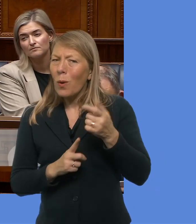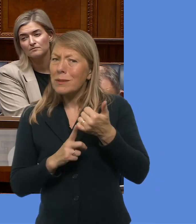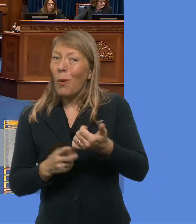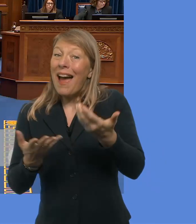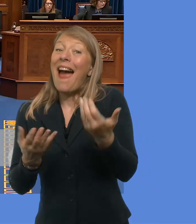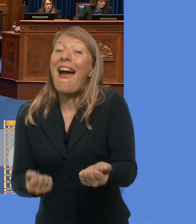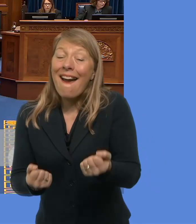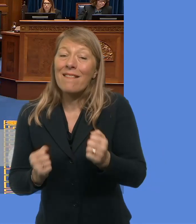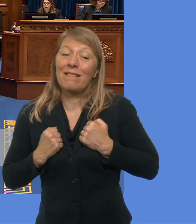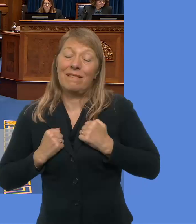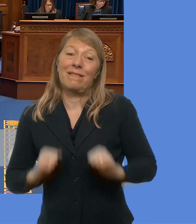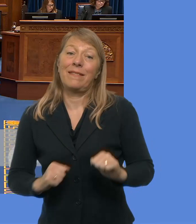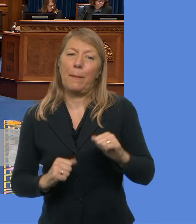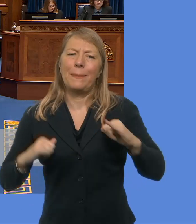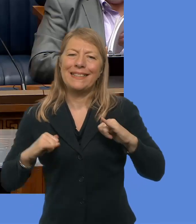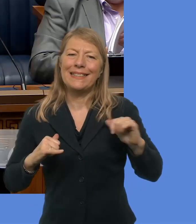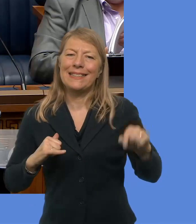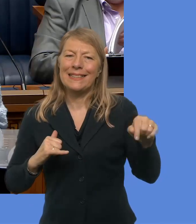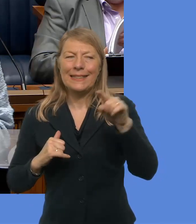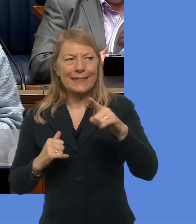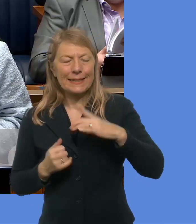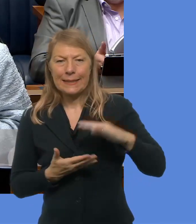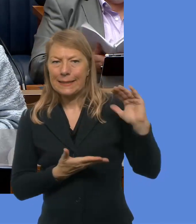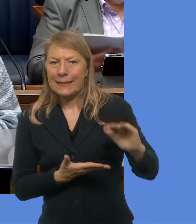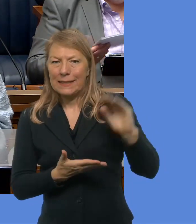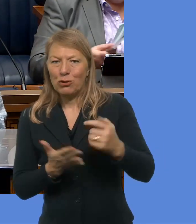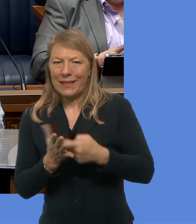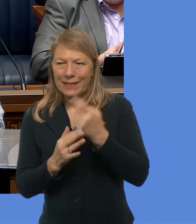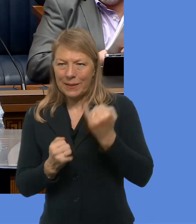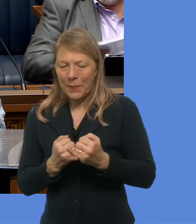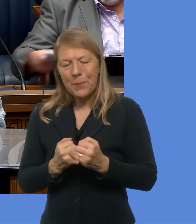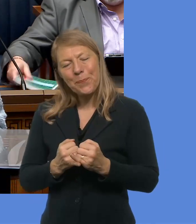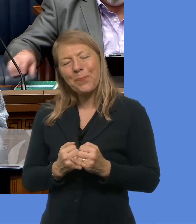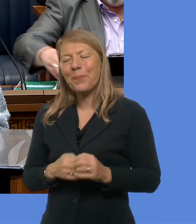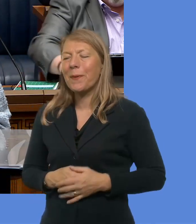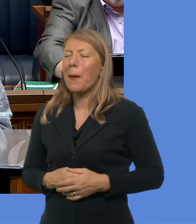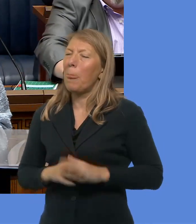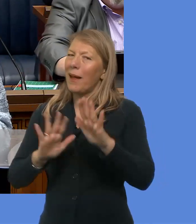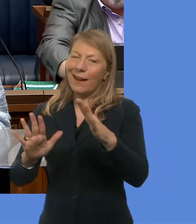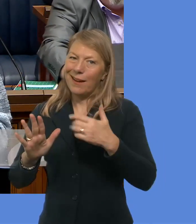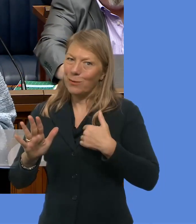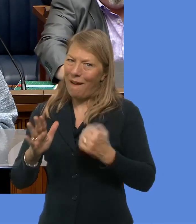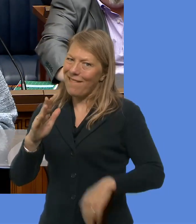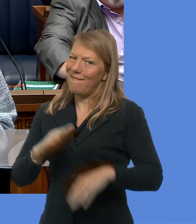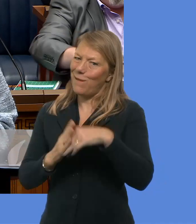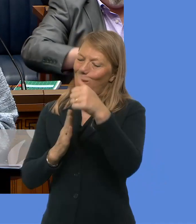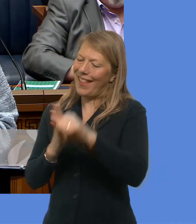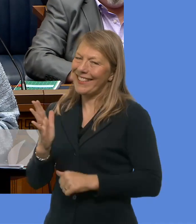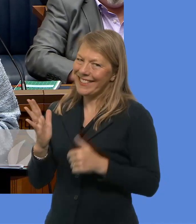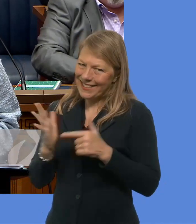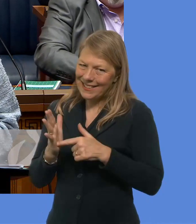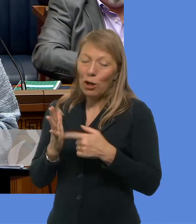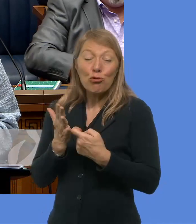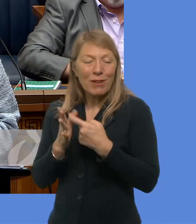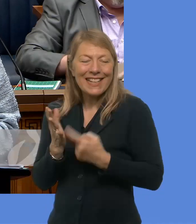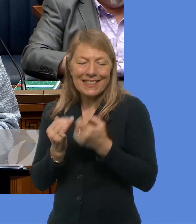here? Minister. So I don't have the full list of rates reliefs in front of me. Some of the most relevant ones I have